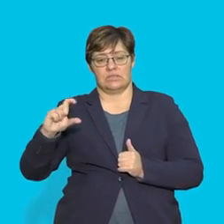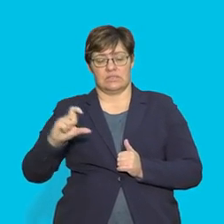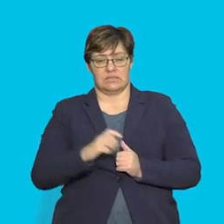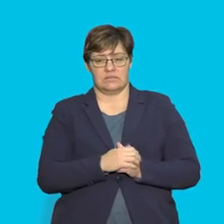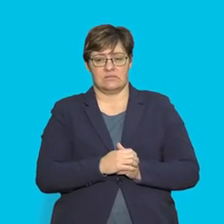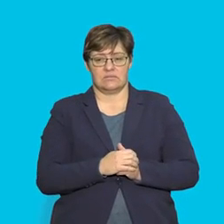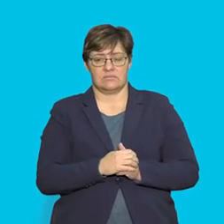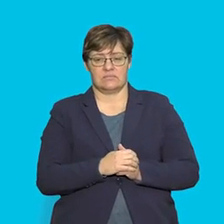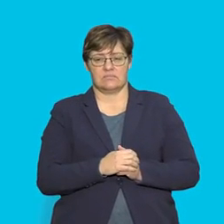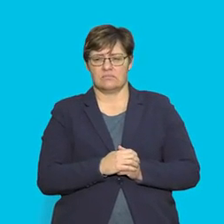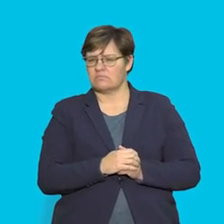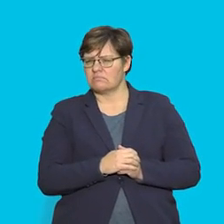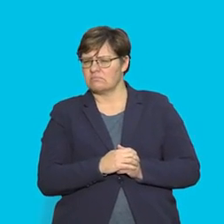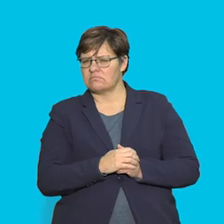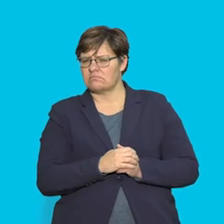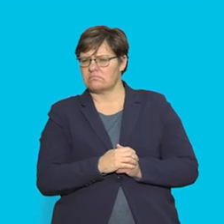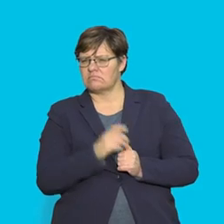227,177 and